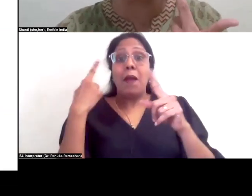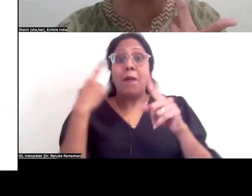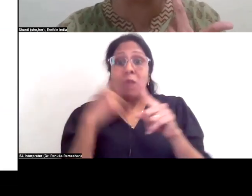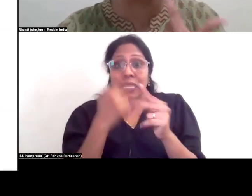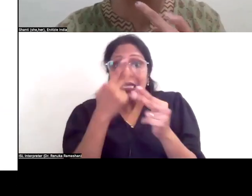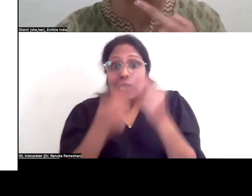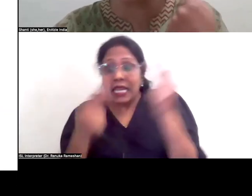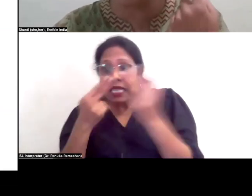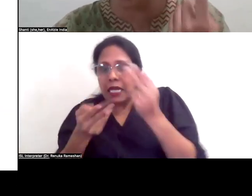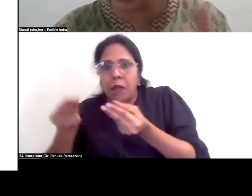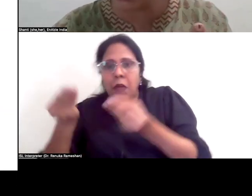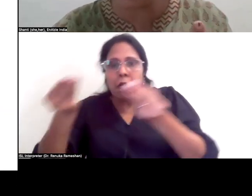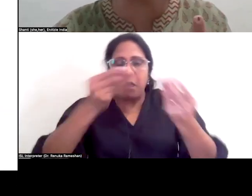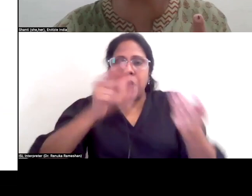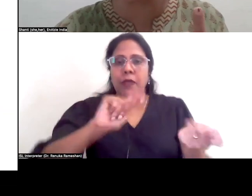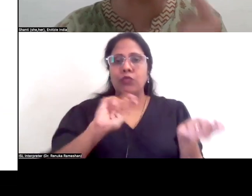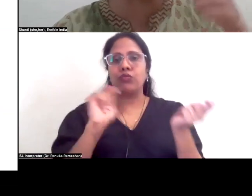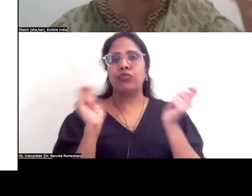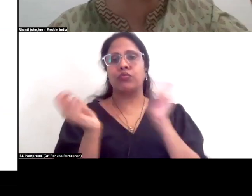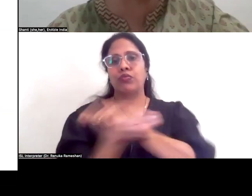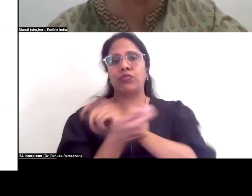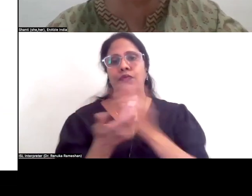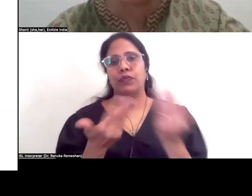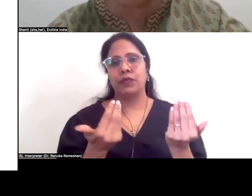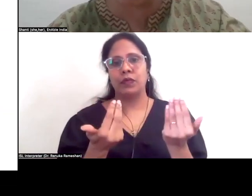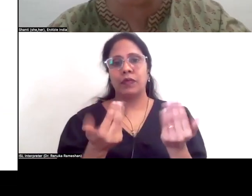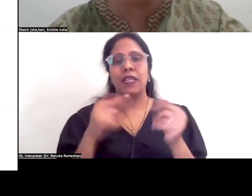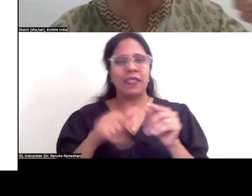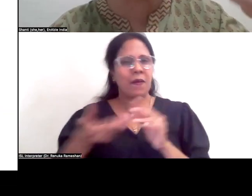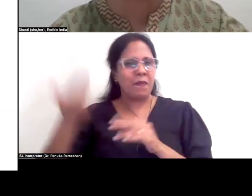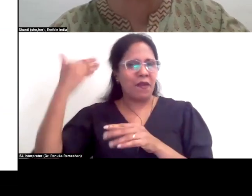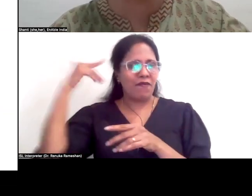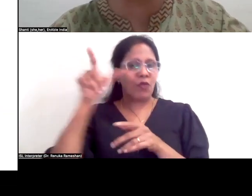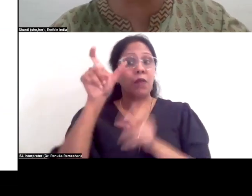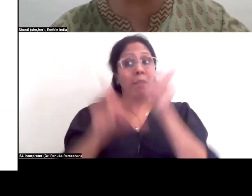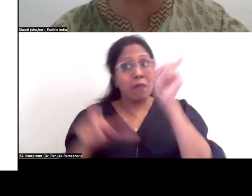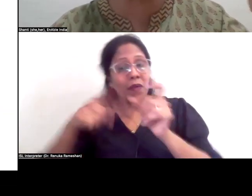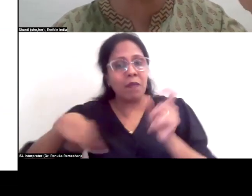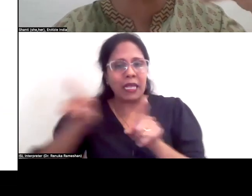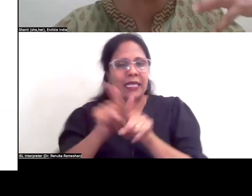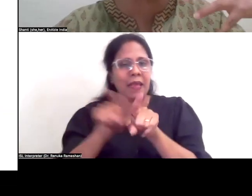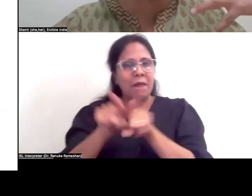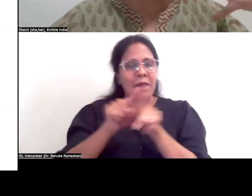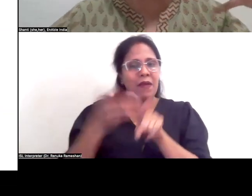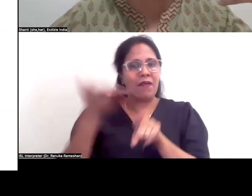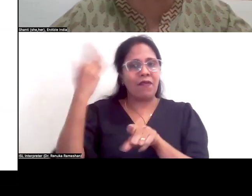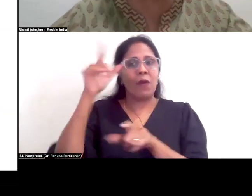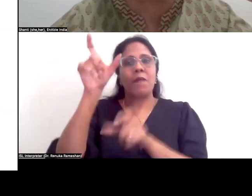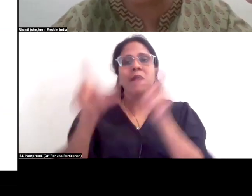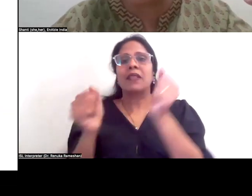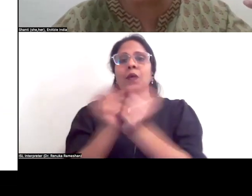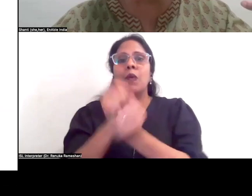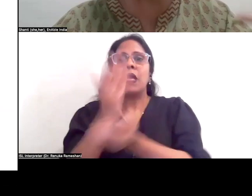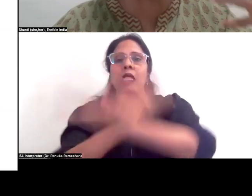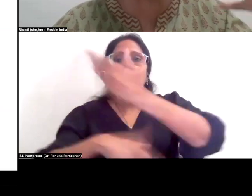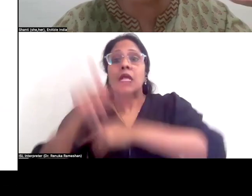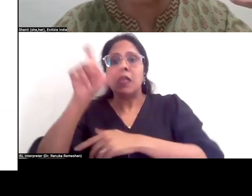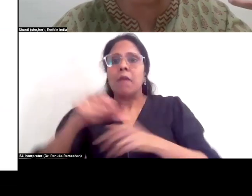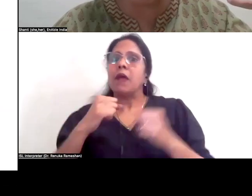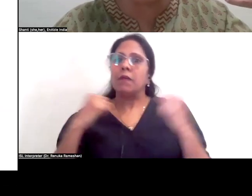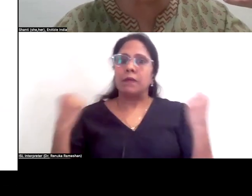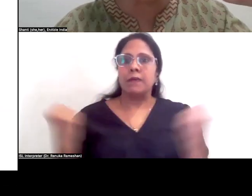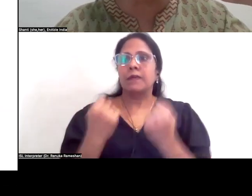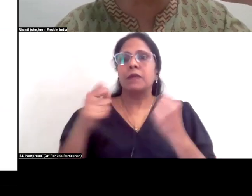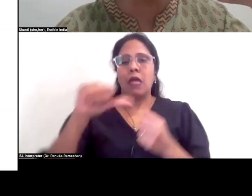people who are adaptive leaders work on that change in narrative. Like I gave you the example, that persons with disability being an active citizen or